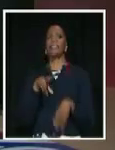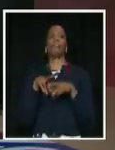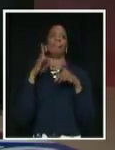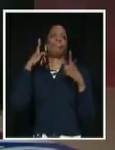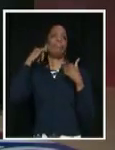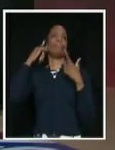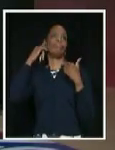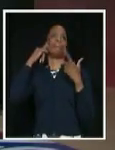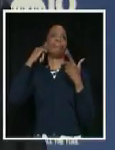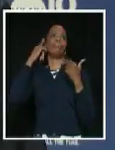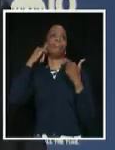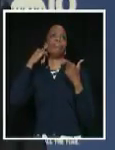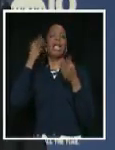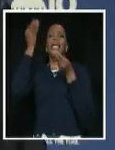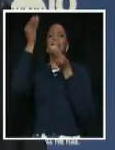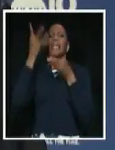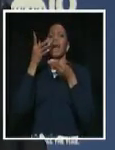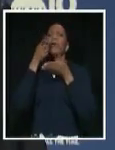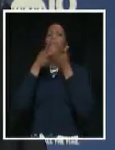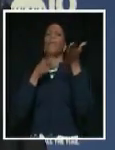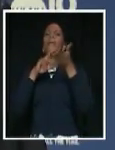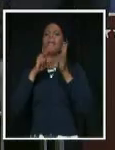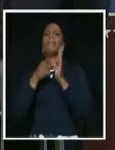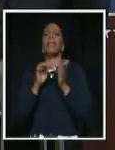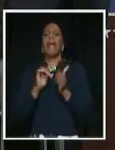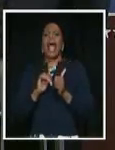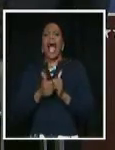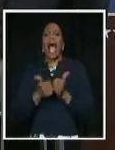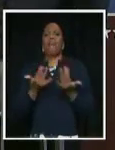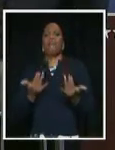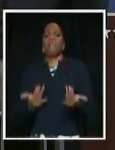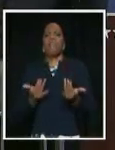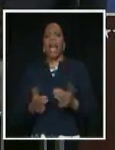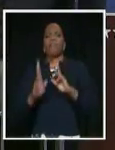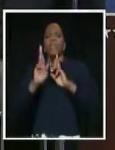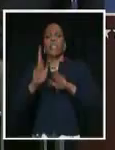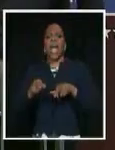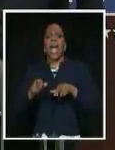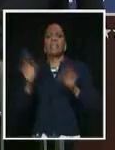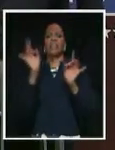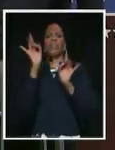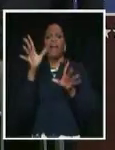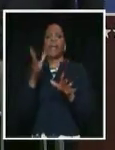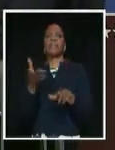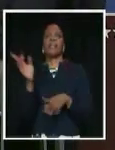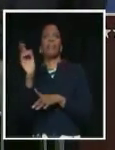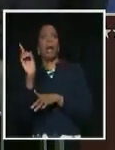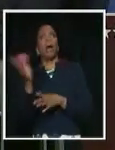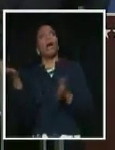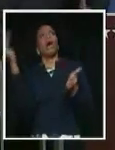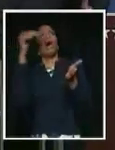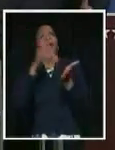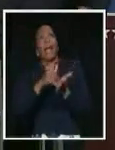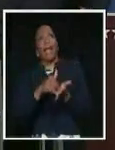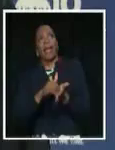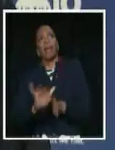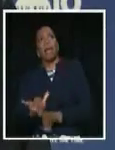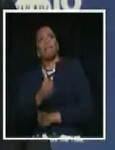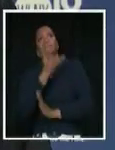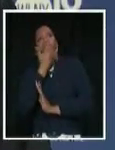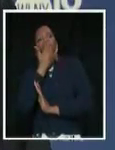what this means and how you would now react to a crisis in the city of New York. Here we go again. Mr. Lhota is misrepresenting the